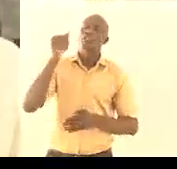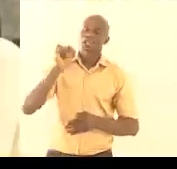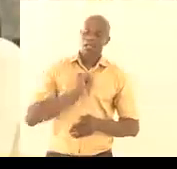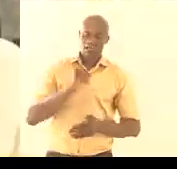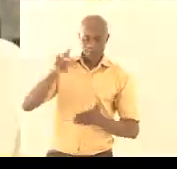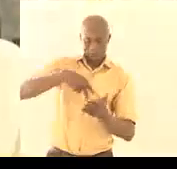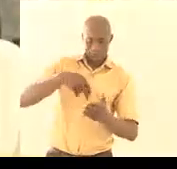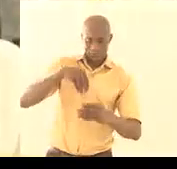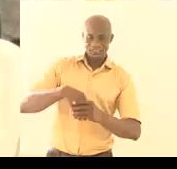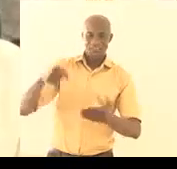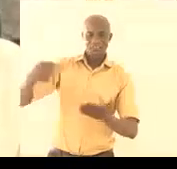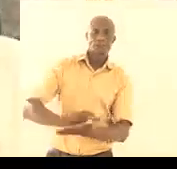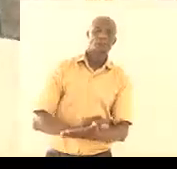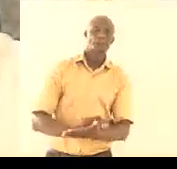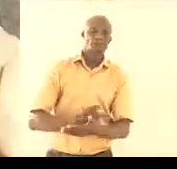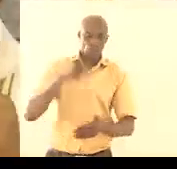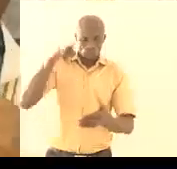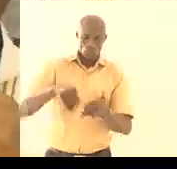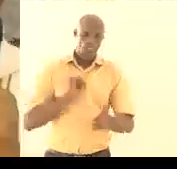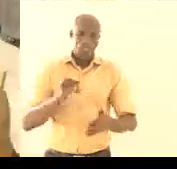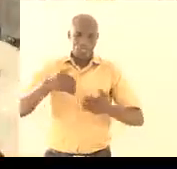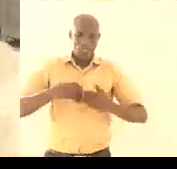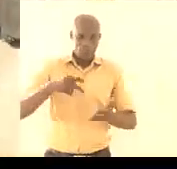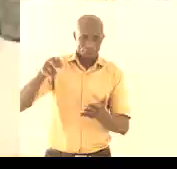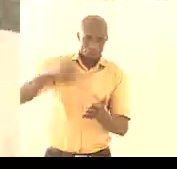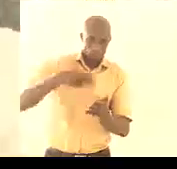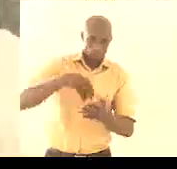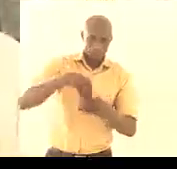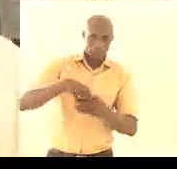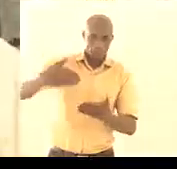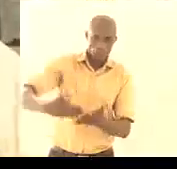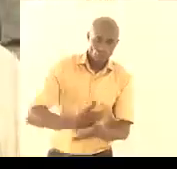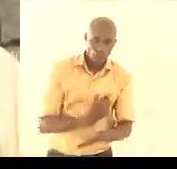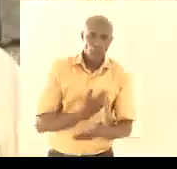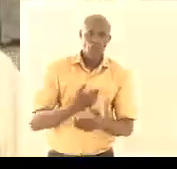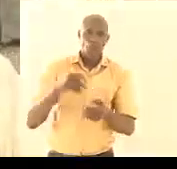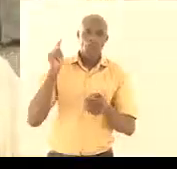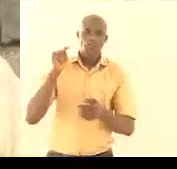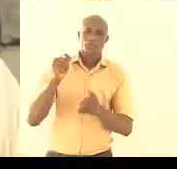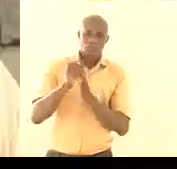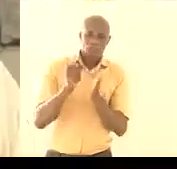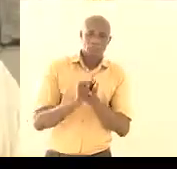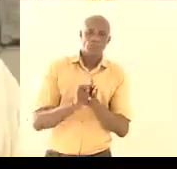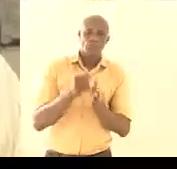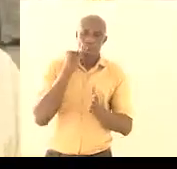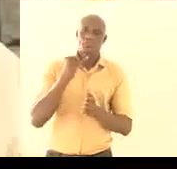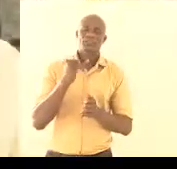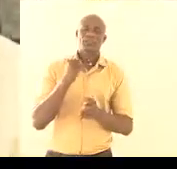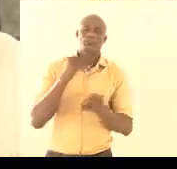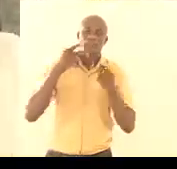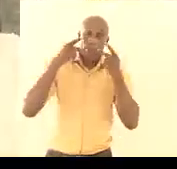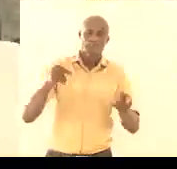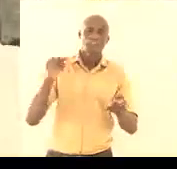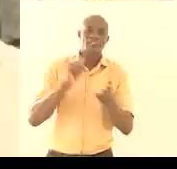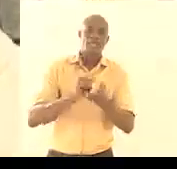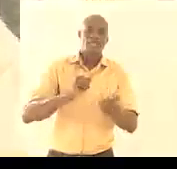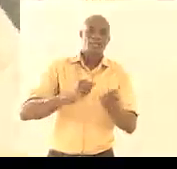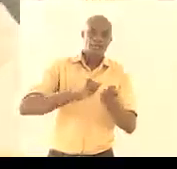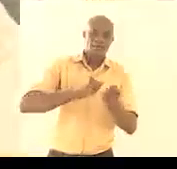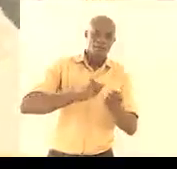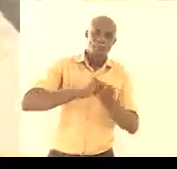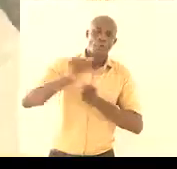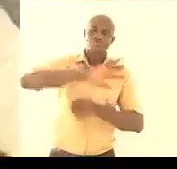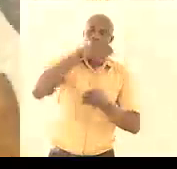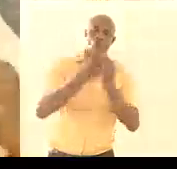New Testament. What I have read in the New Testament is the kind of peace that surpasses understanding. That no,